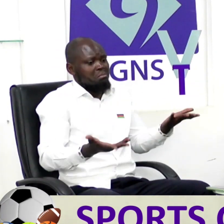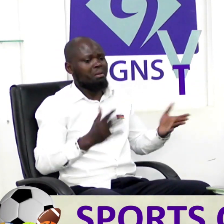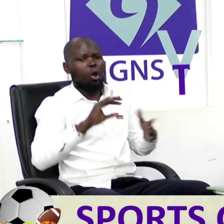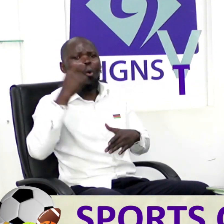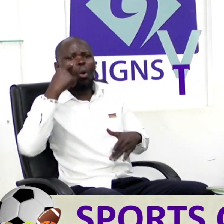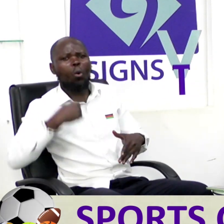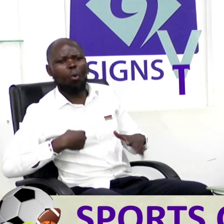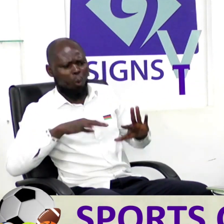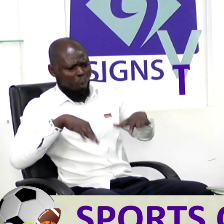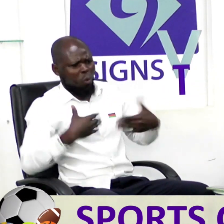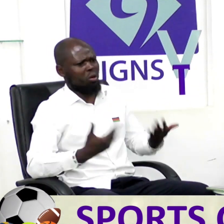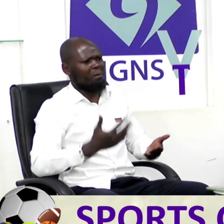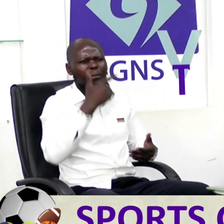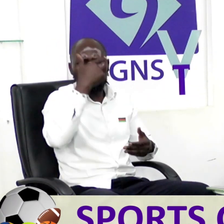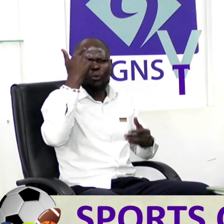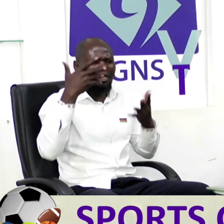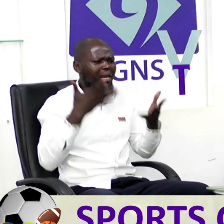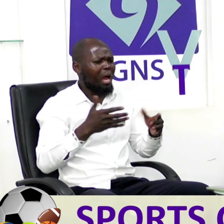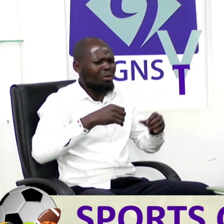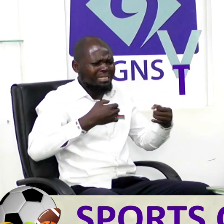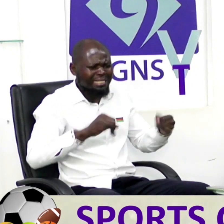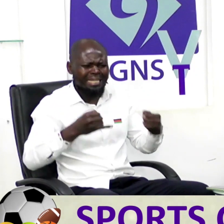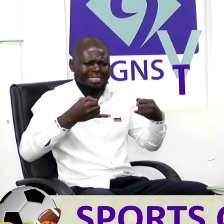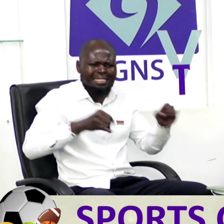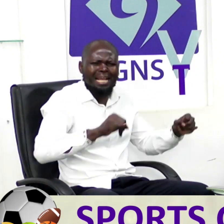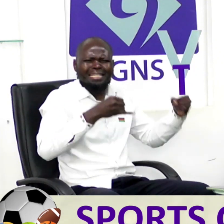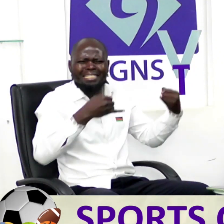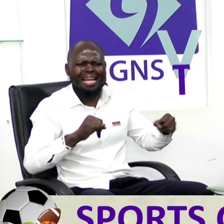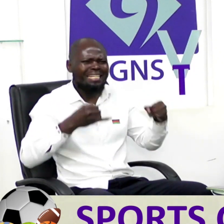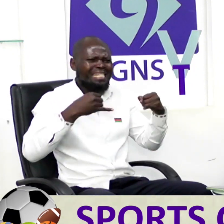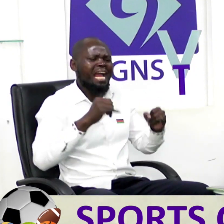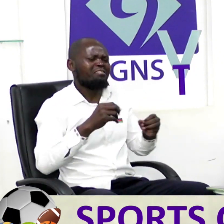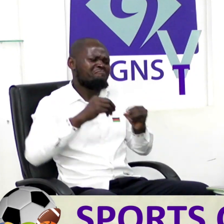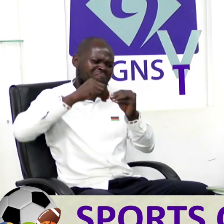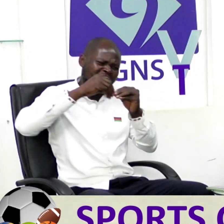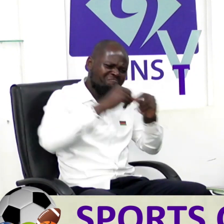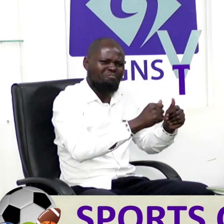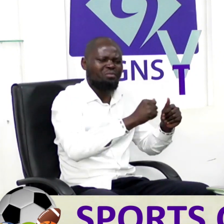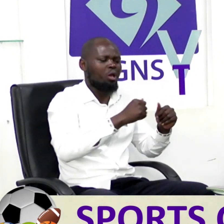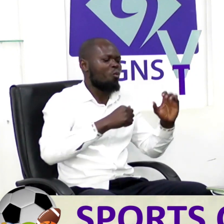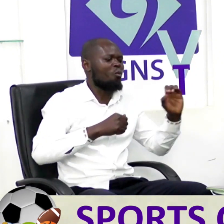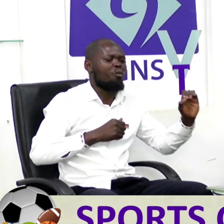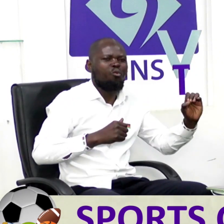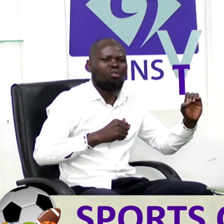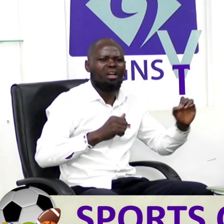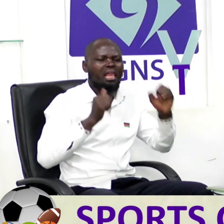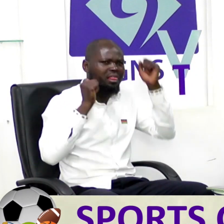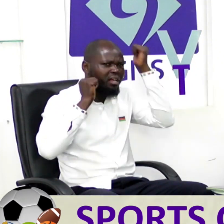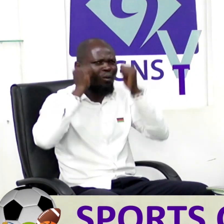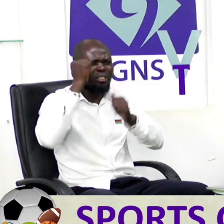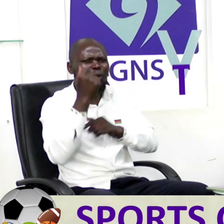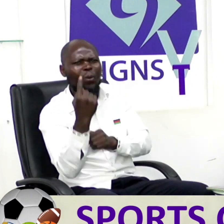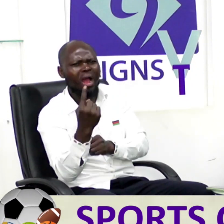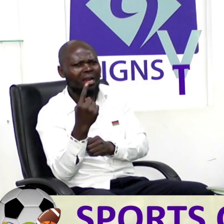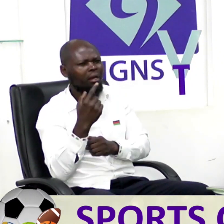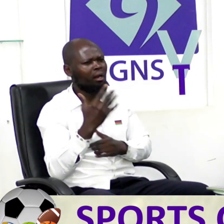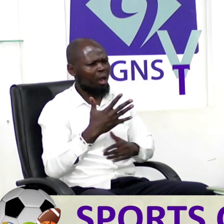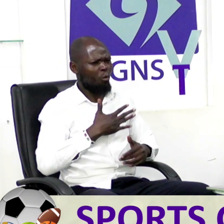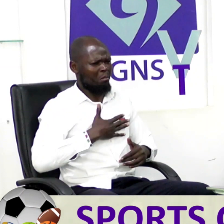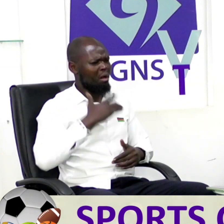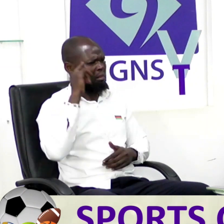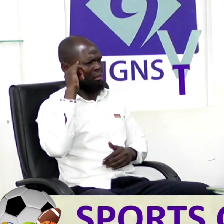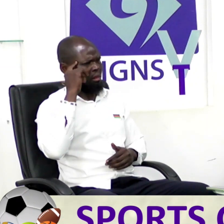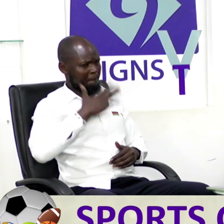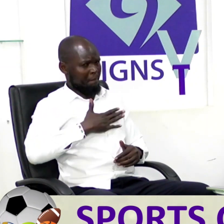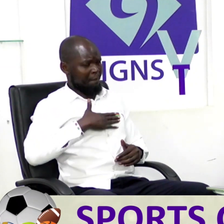it the confidence, or they got the fear? Because KPL is a very strong league. Now you see Ulinzi